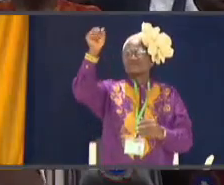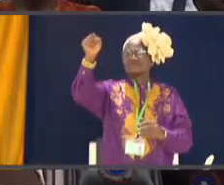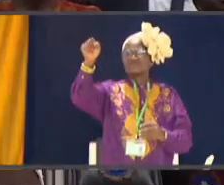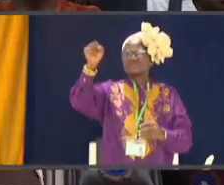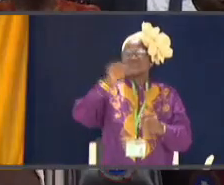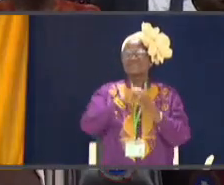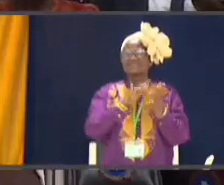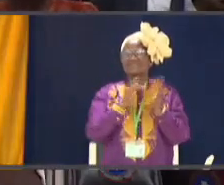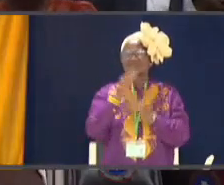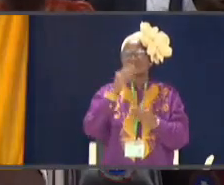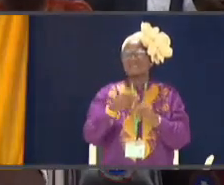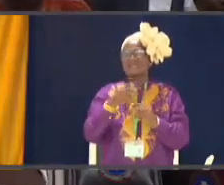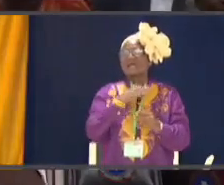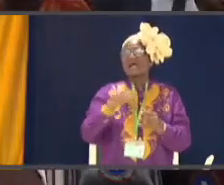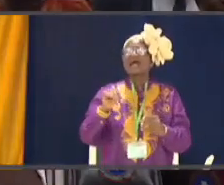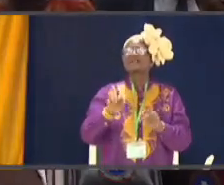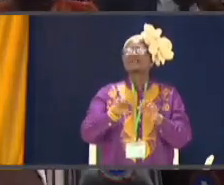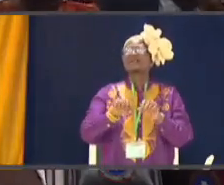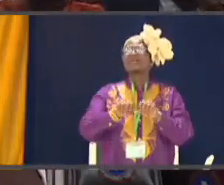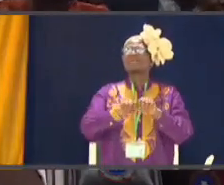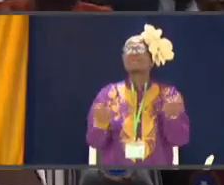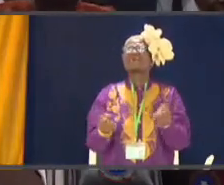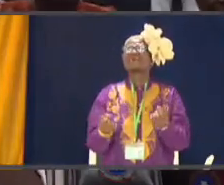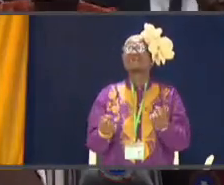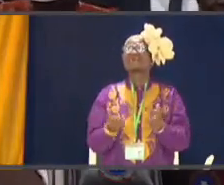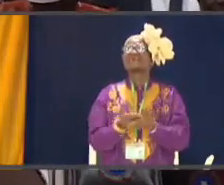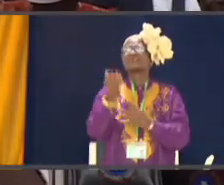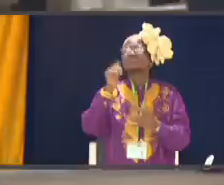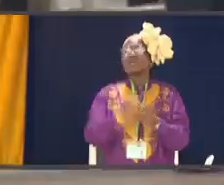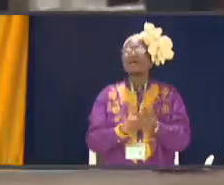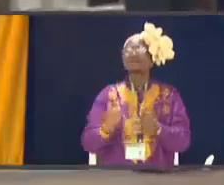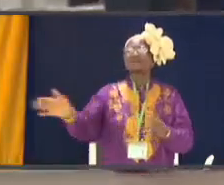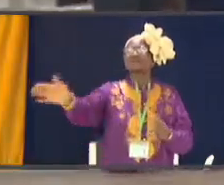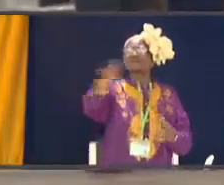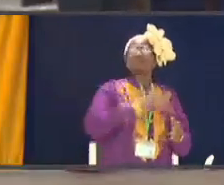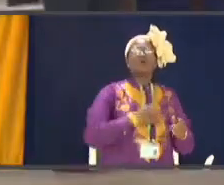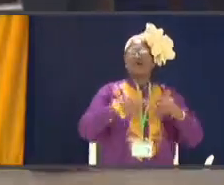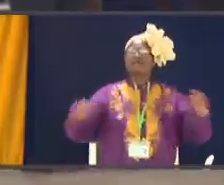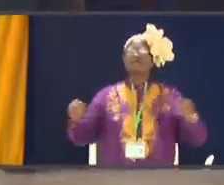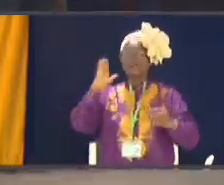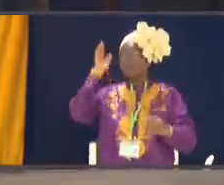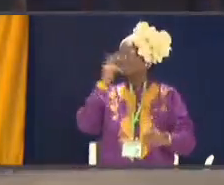And the breakthrough that your enemies will receive is that they will come and bow before you.